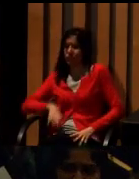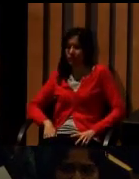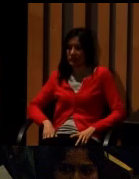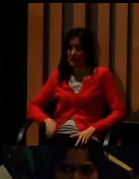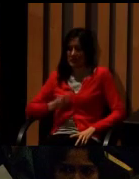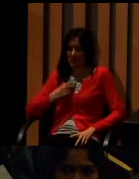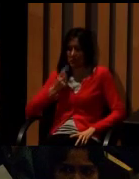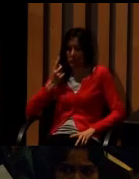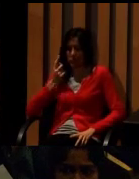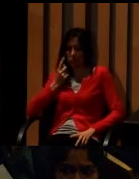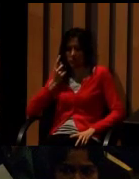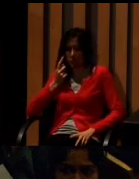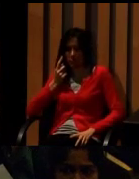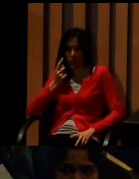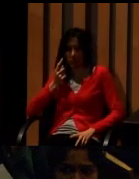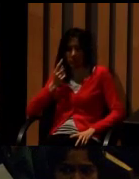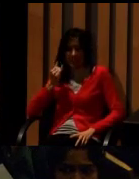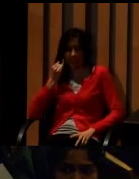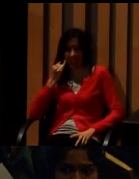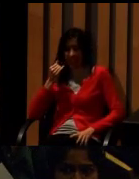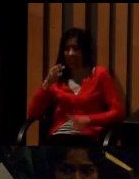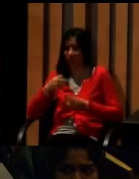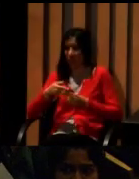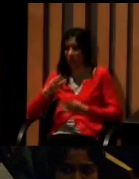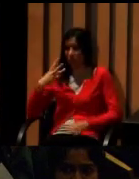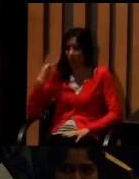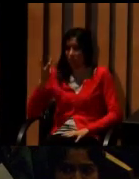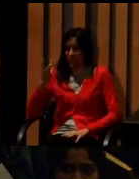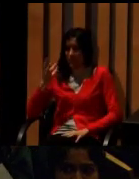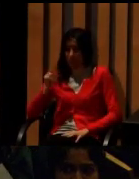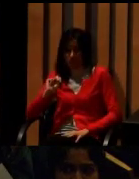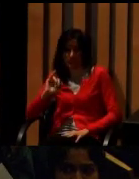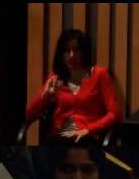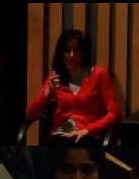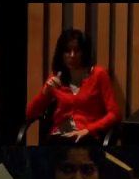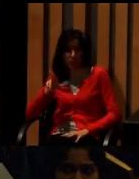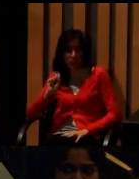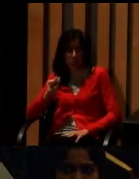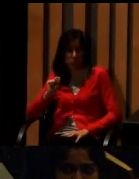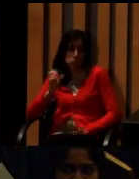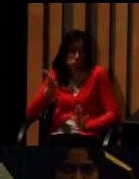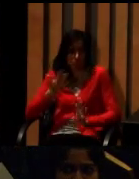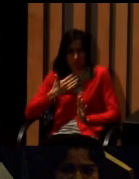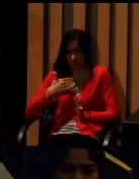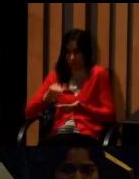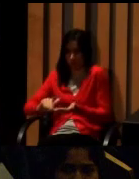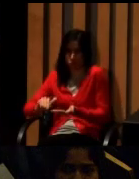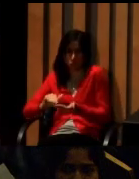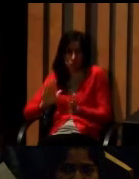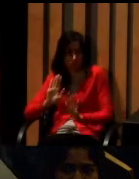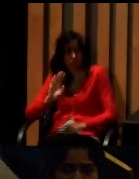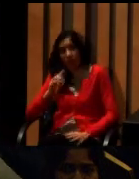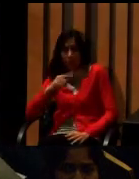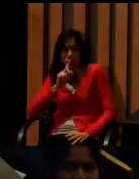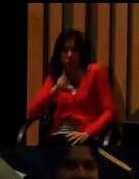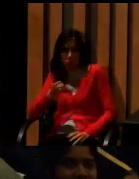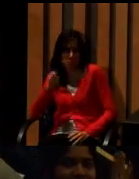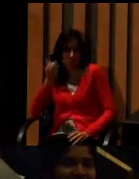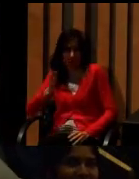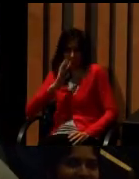if they were called the Washington, excuse my language, Washington niggers? I would be offended. I'm sure other people would be offended, too. So